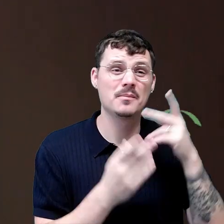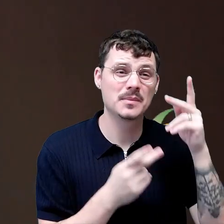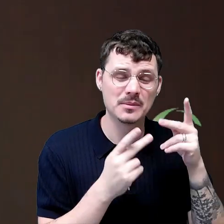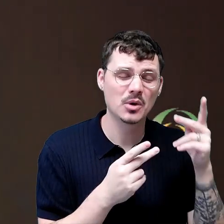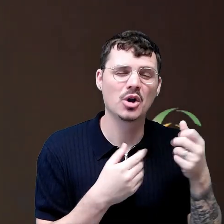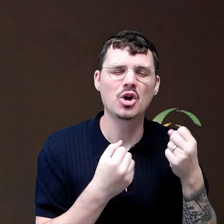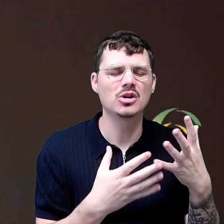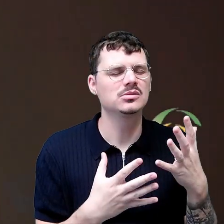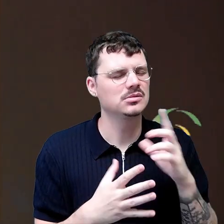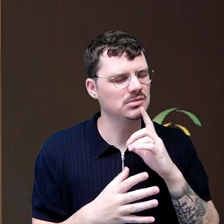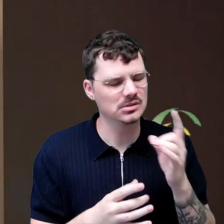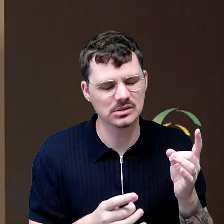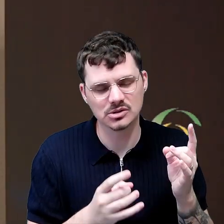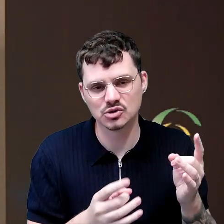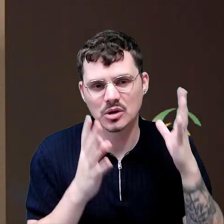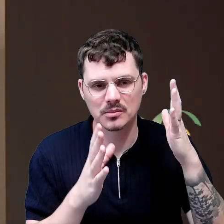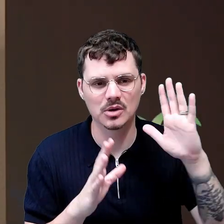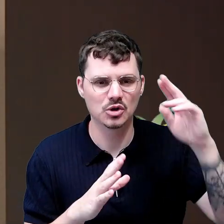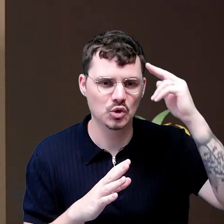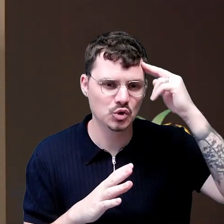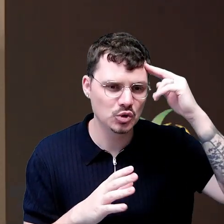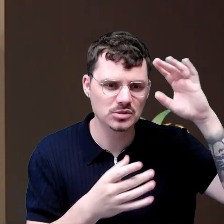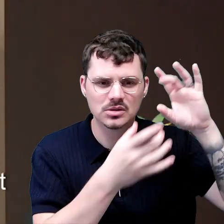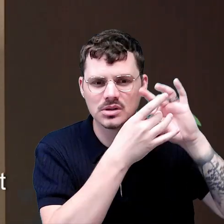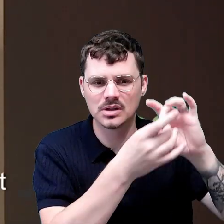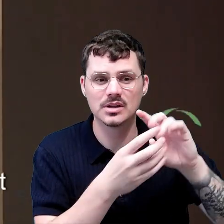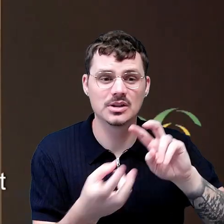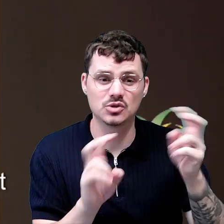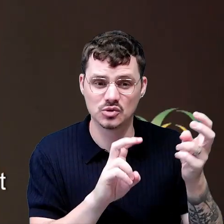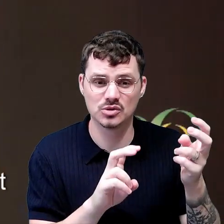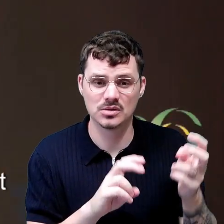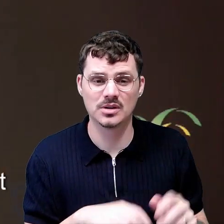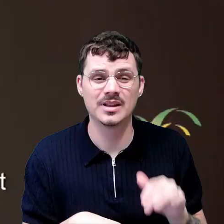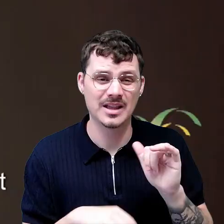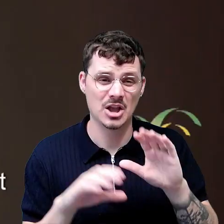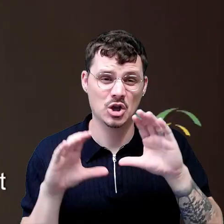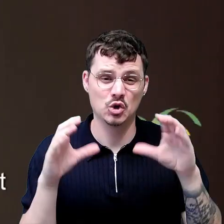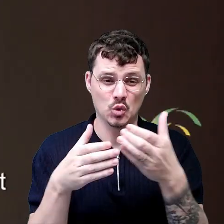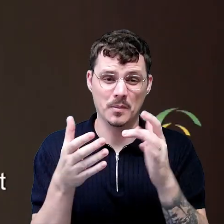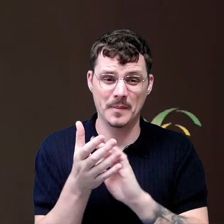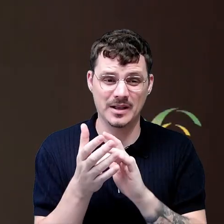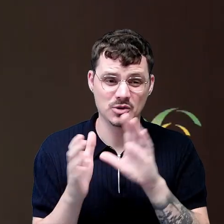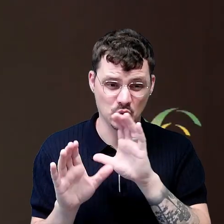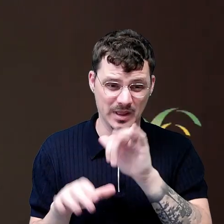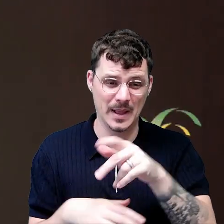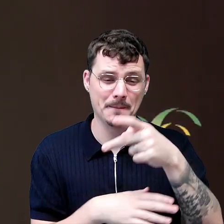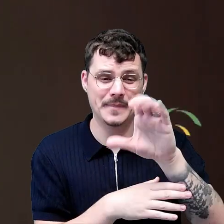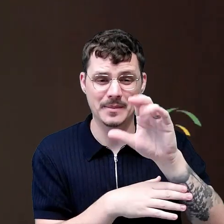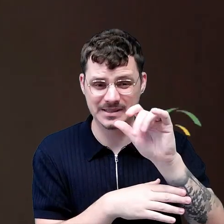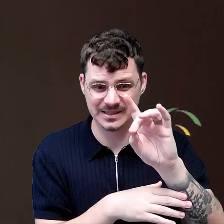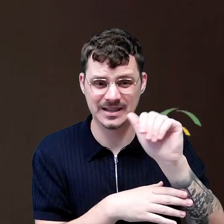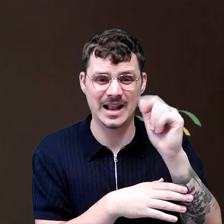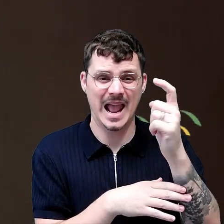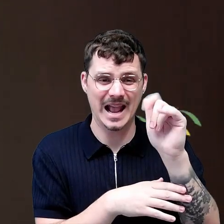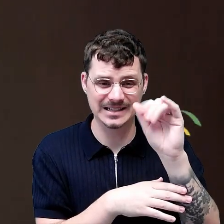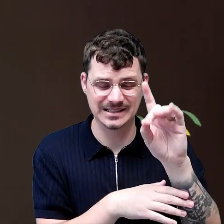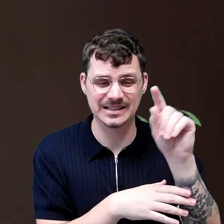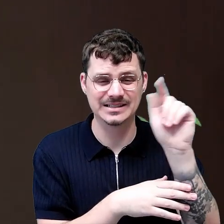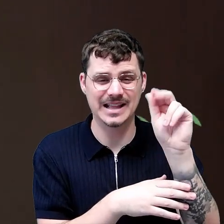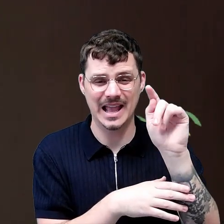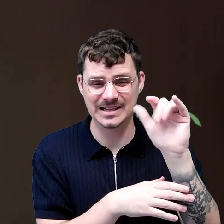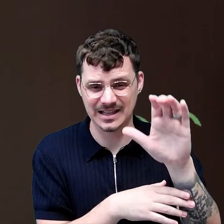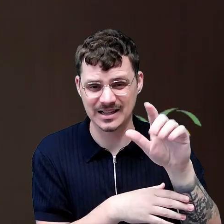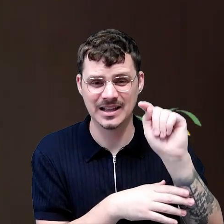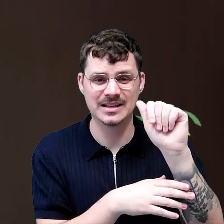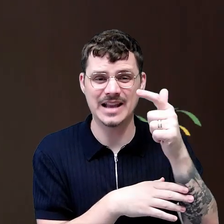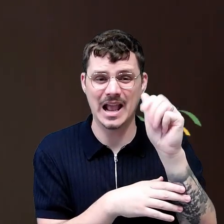causes terrible neuropsychiatric problems. The group of medicines that does that is Pepcid, Axid, Zantac,